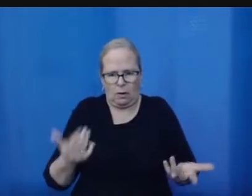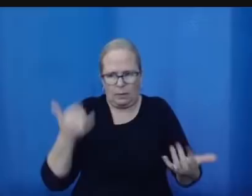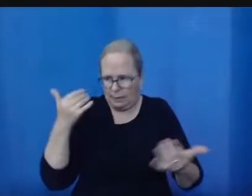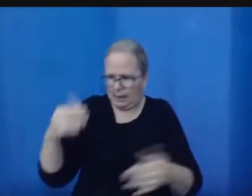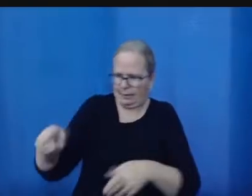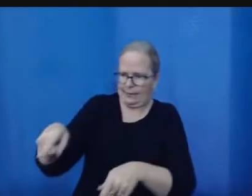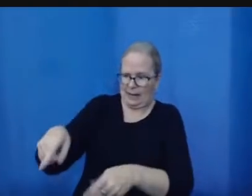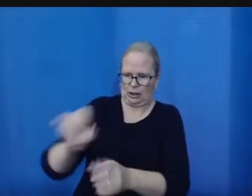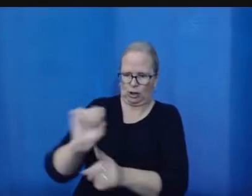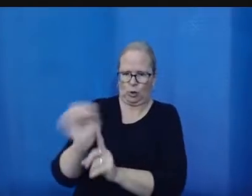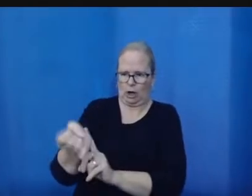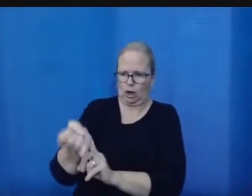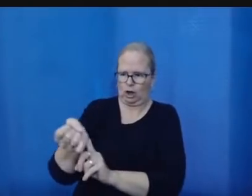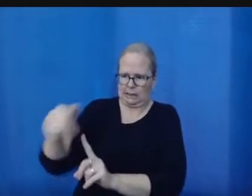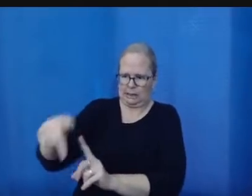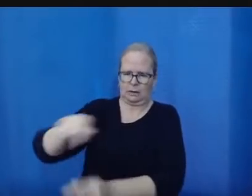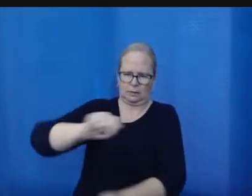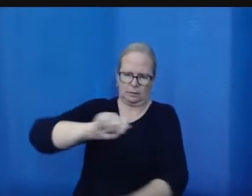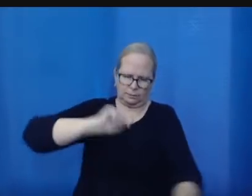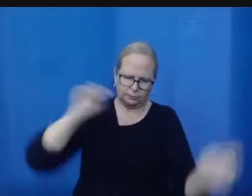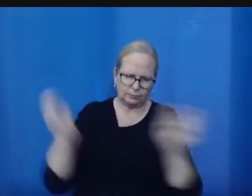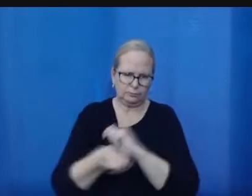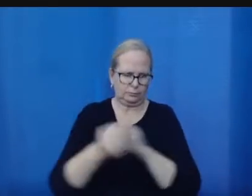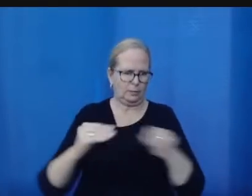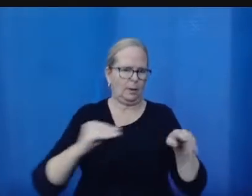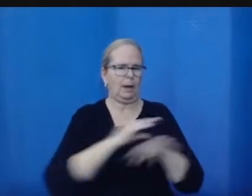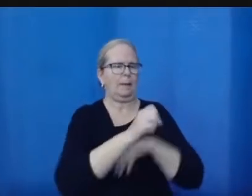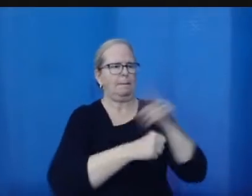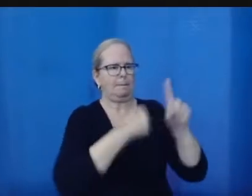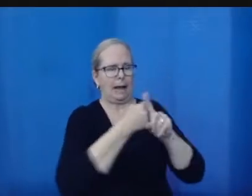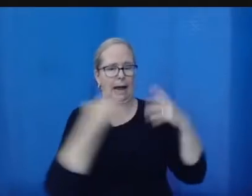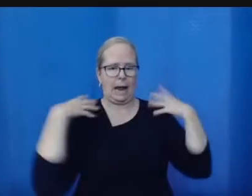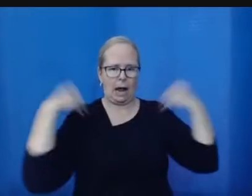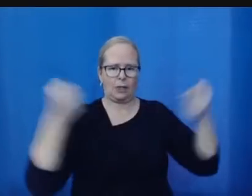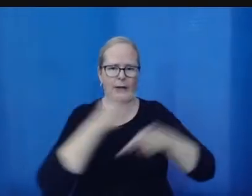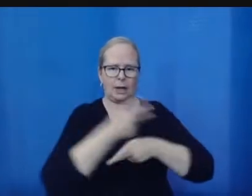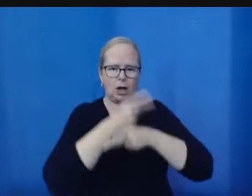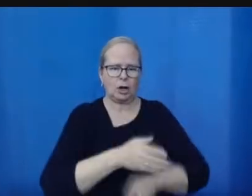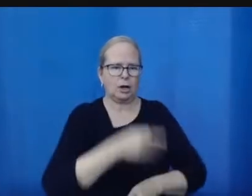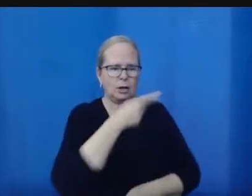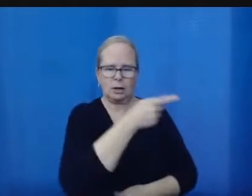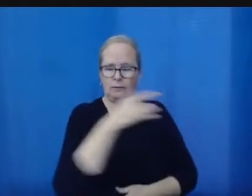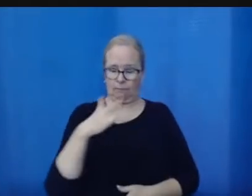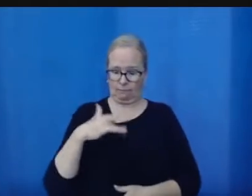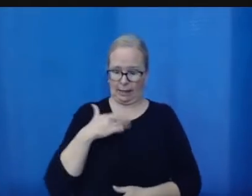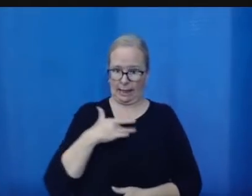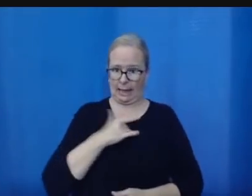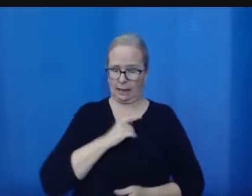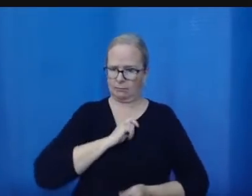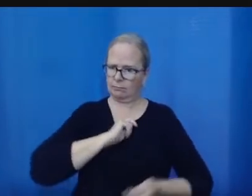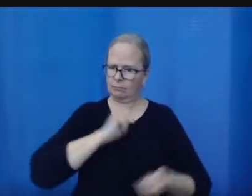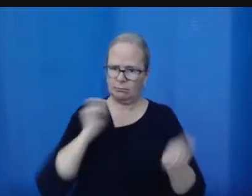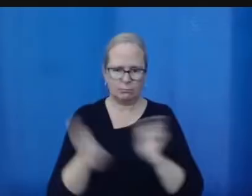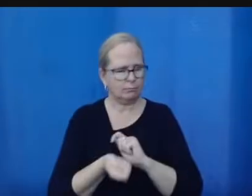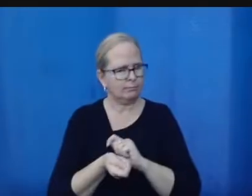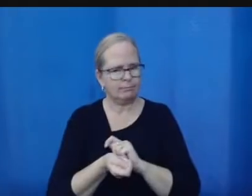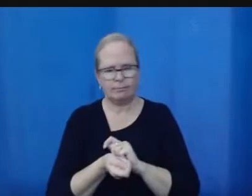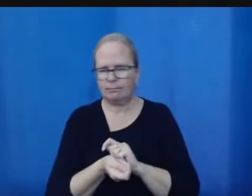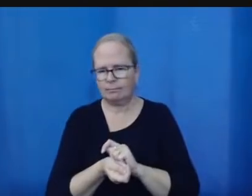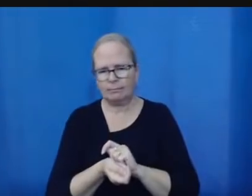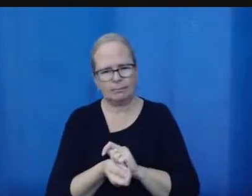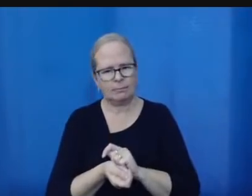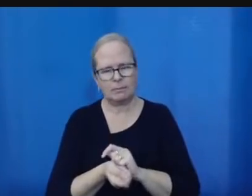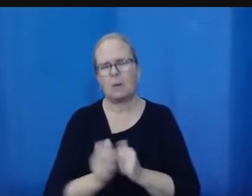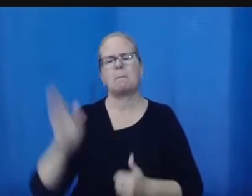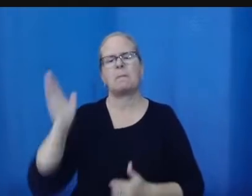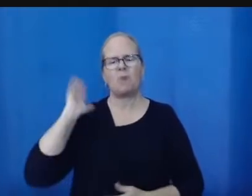it is my sense. And the satisfaction of it. And the feeling of competency and being